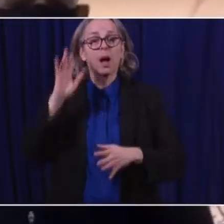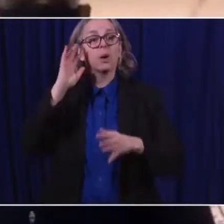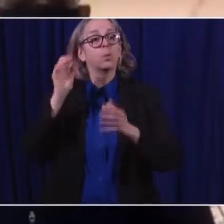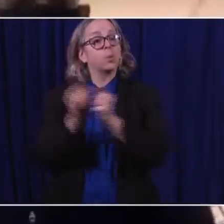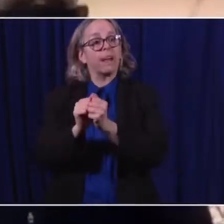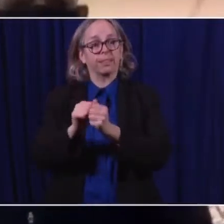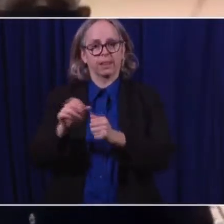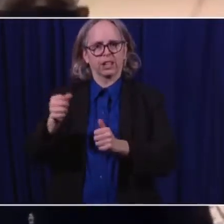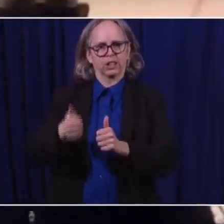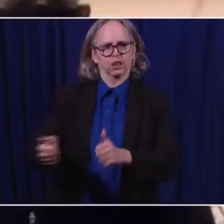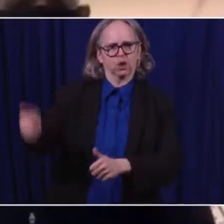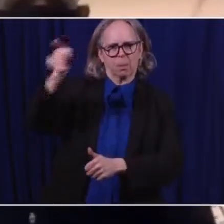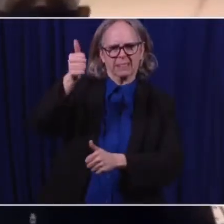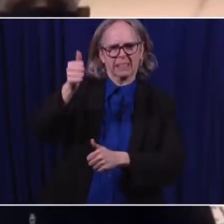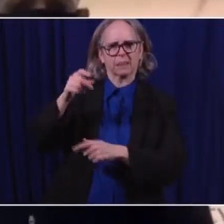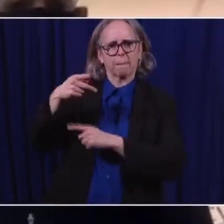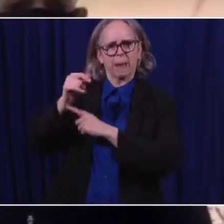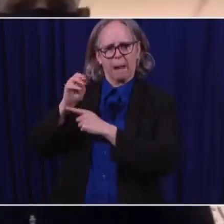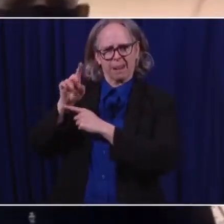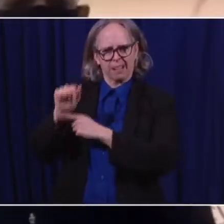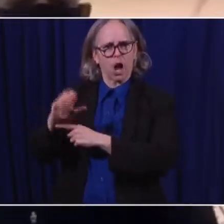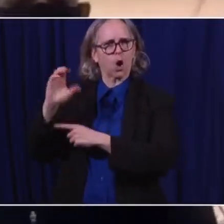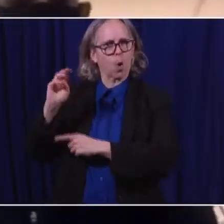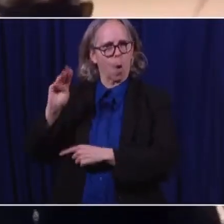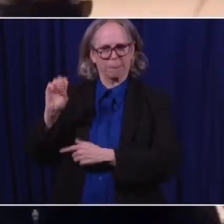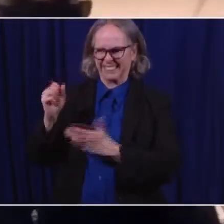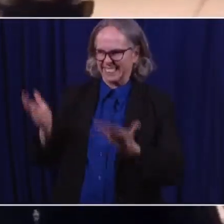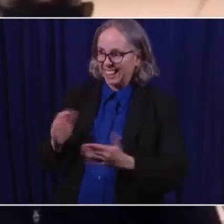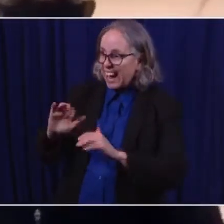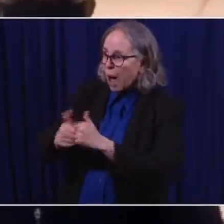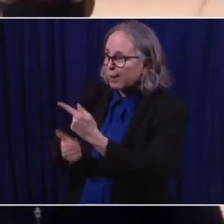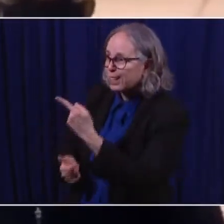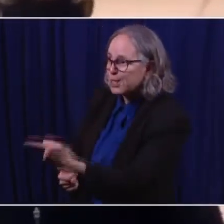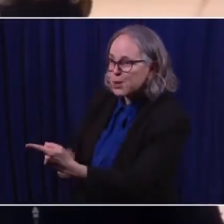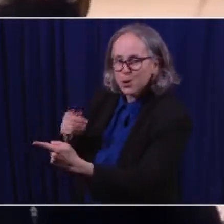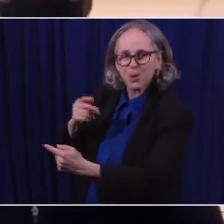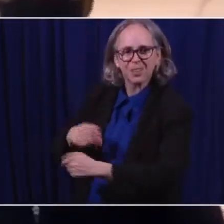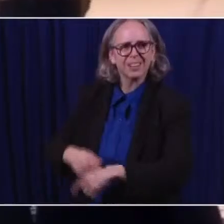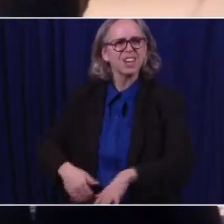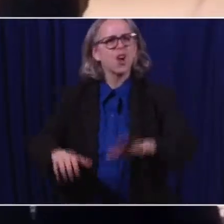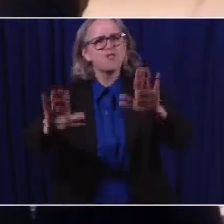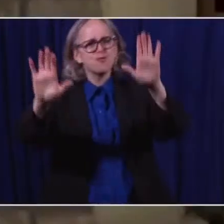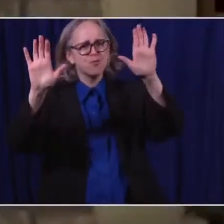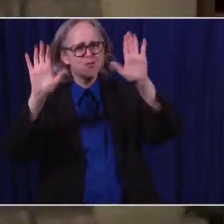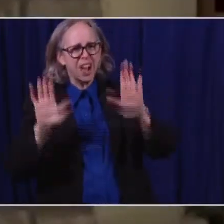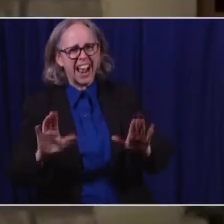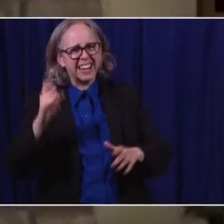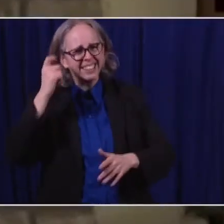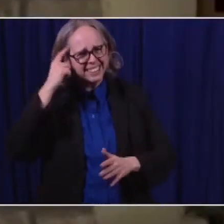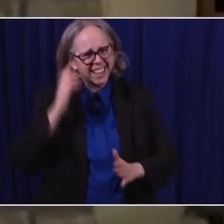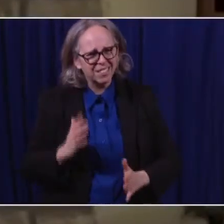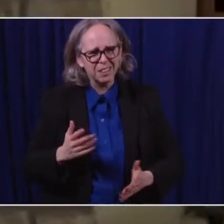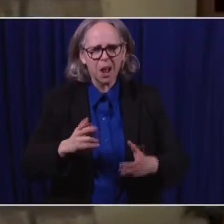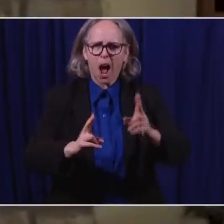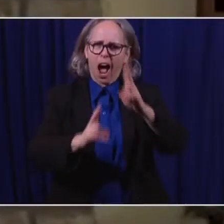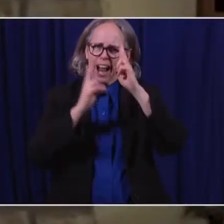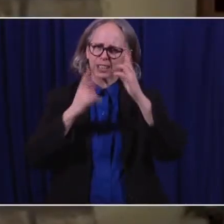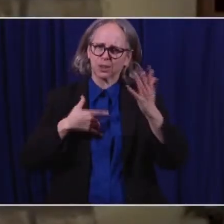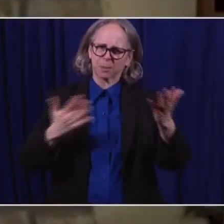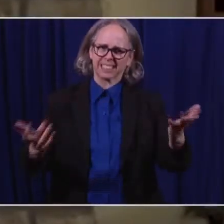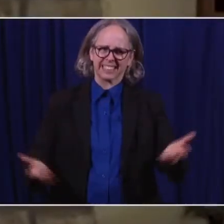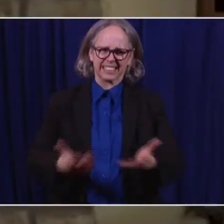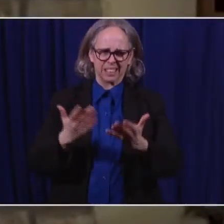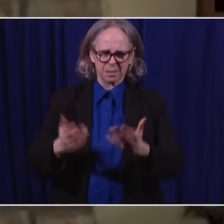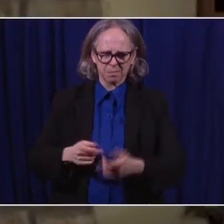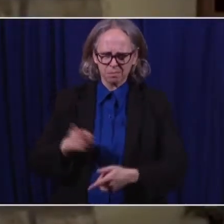I'm doing great today, Governor. It's an honor to be with you from Dayton. Well, you have a good partnership going. Tell us a little